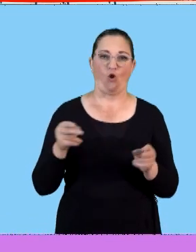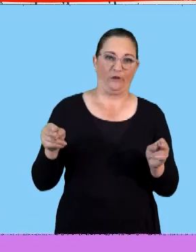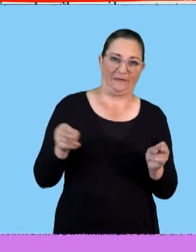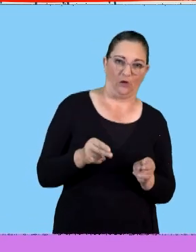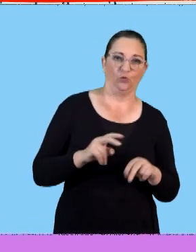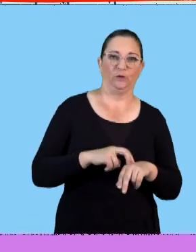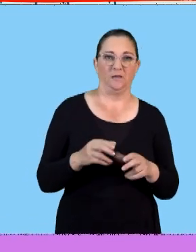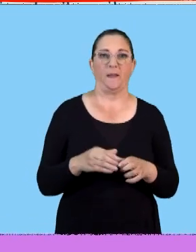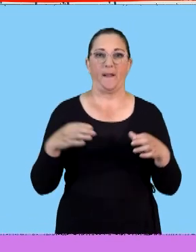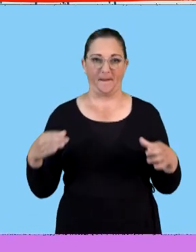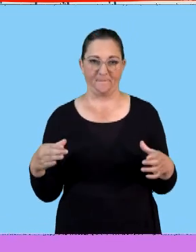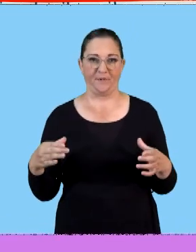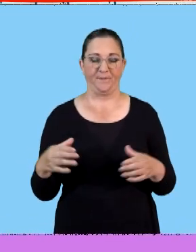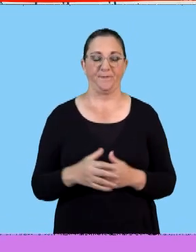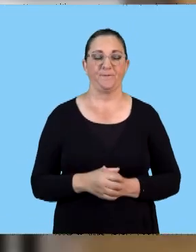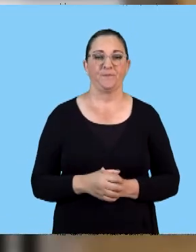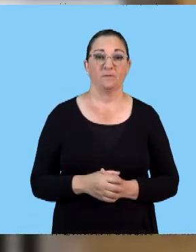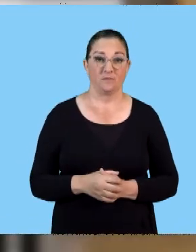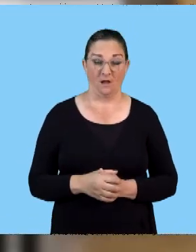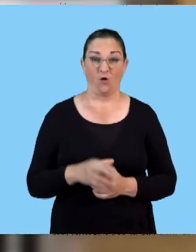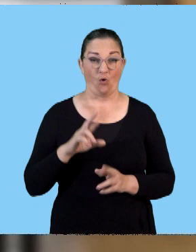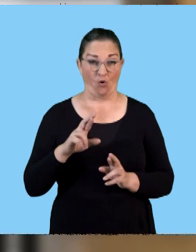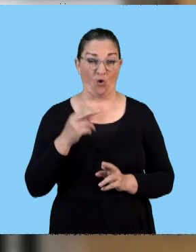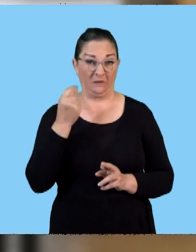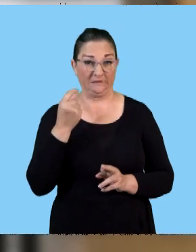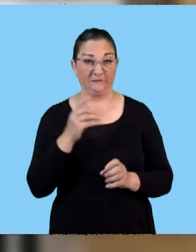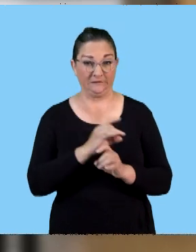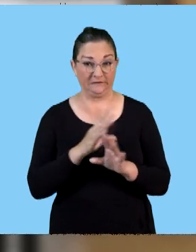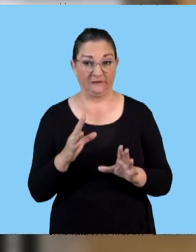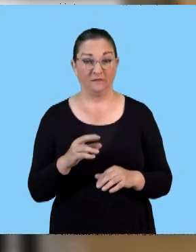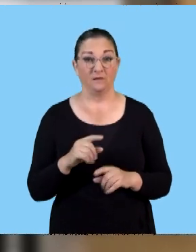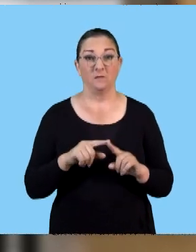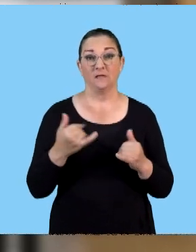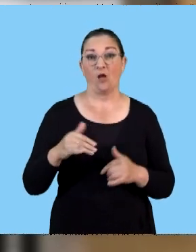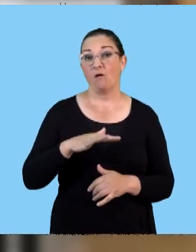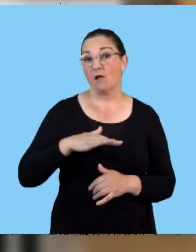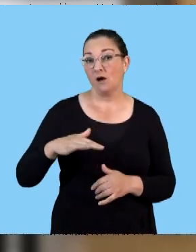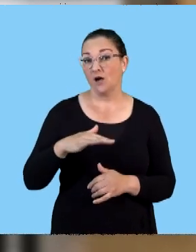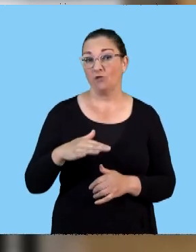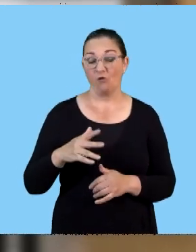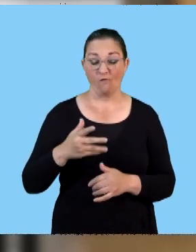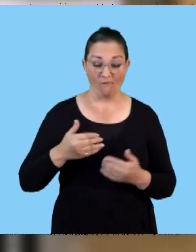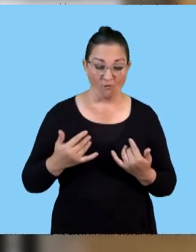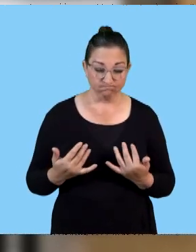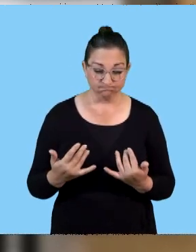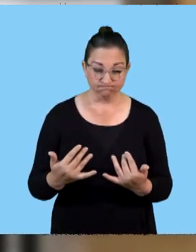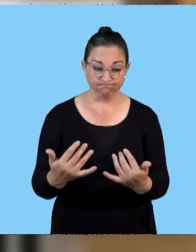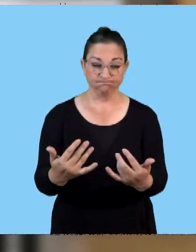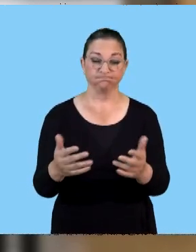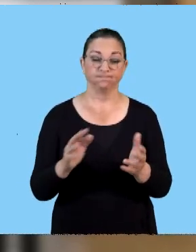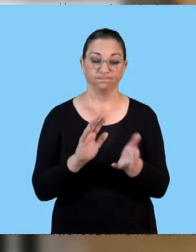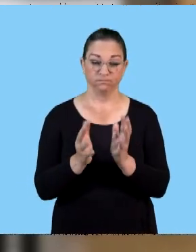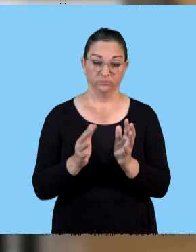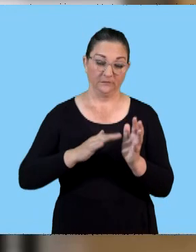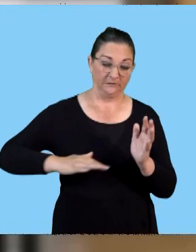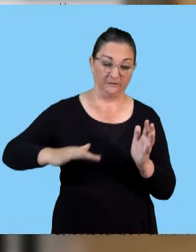comma 14286. Guys, I hope that is making sense. Remember, we took the area of the entire soccer field